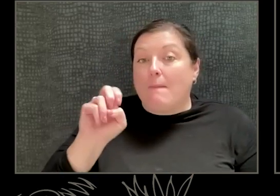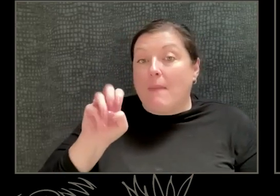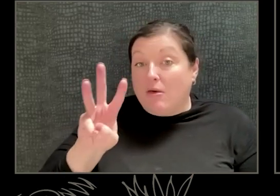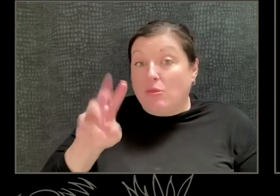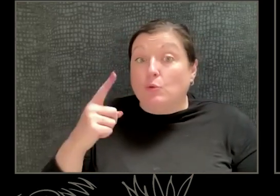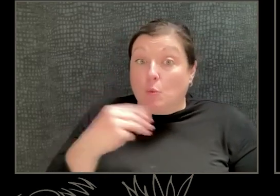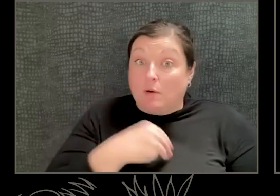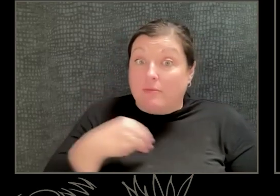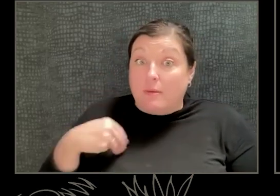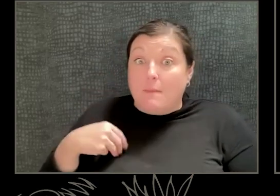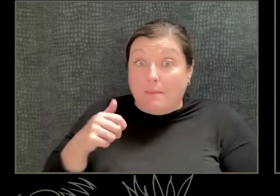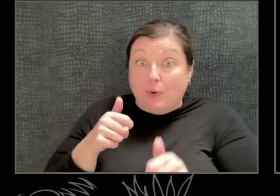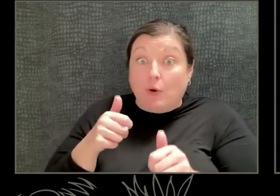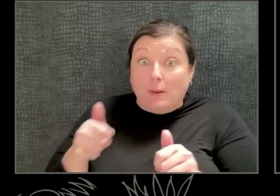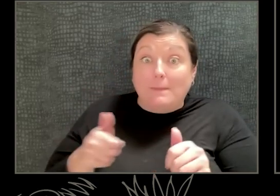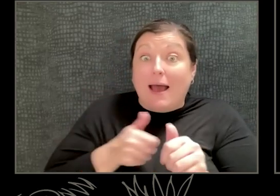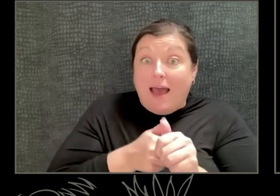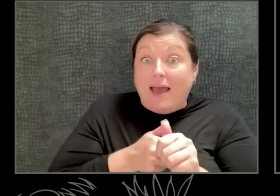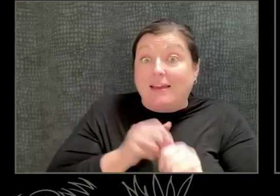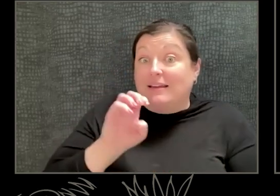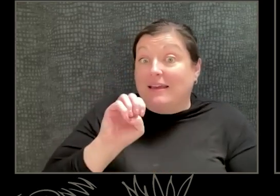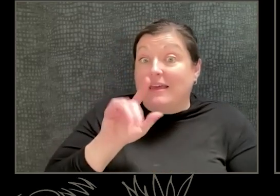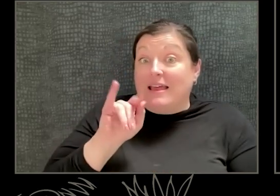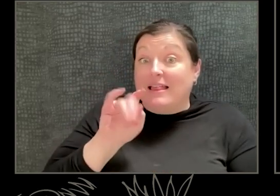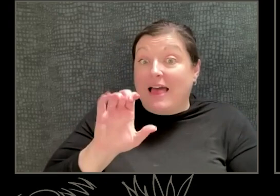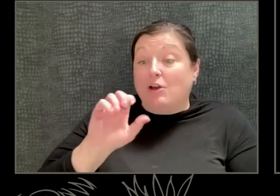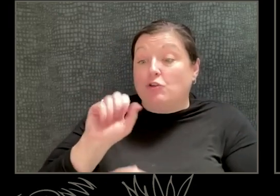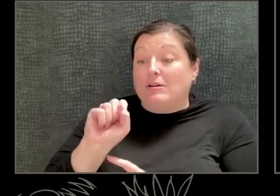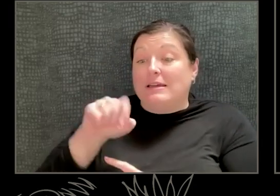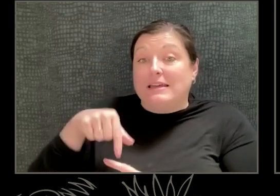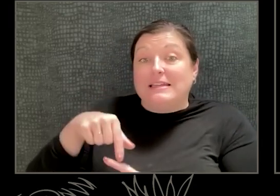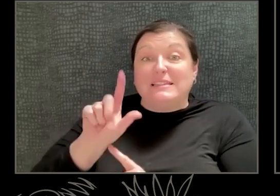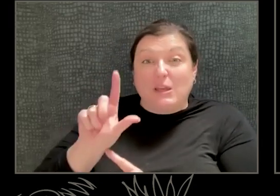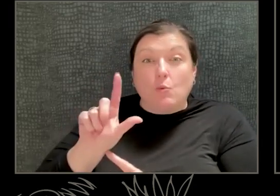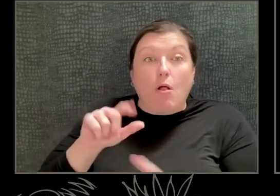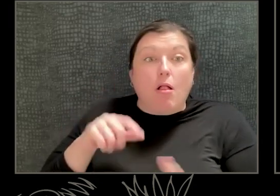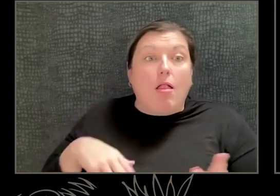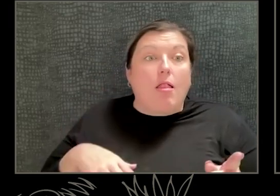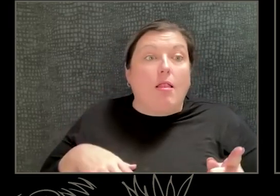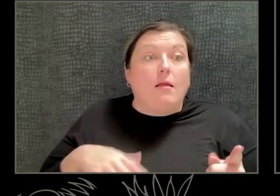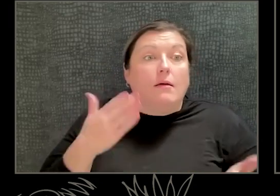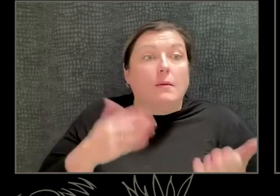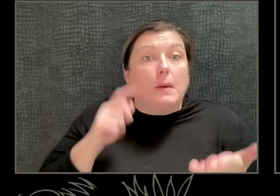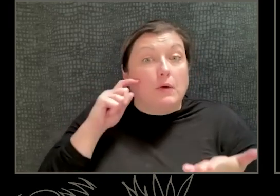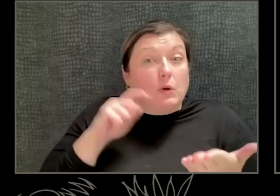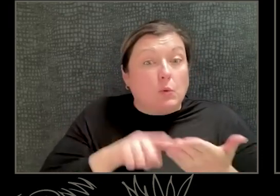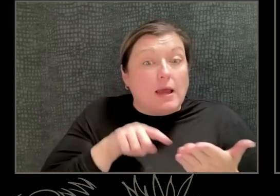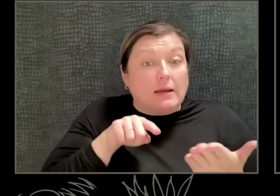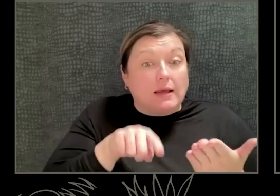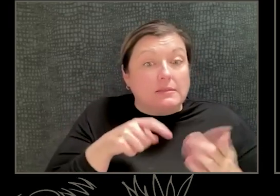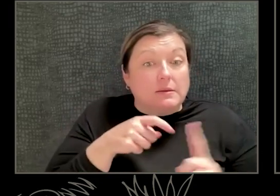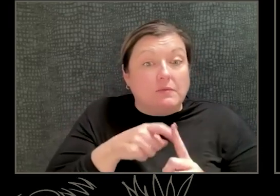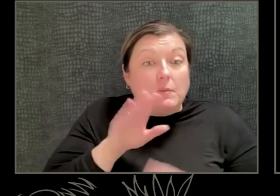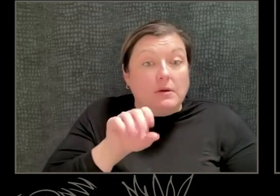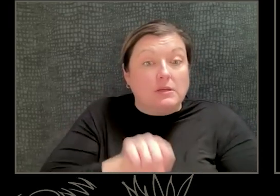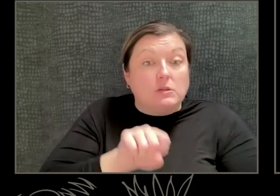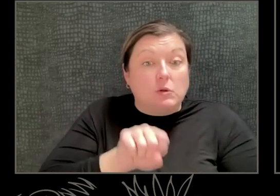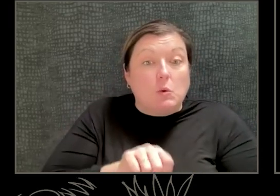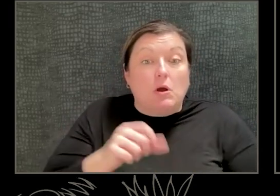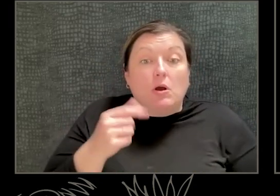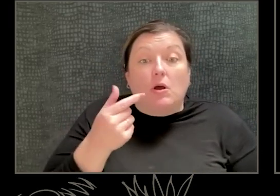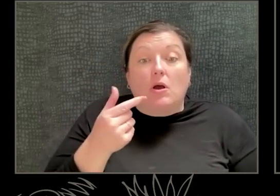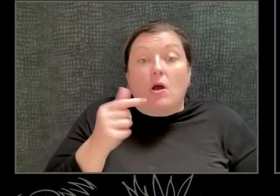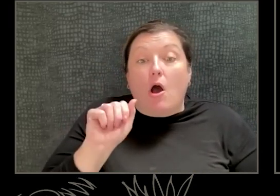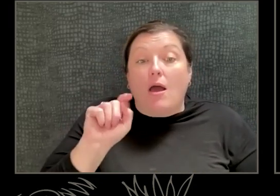members behind Electric SQL, you might recognize him from his work on Gatsby in